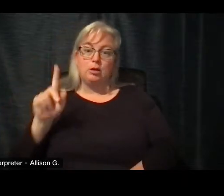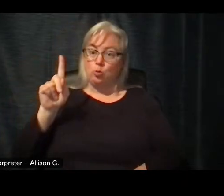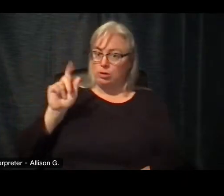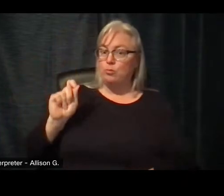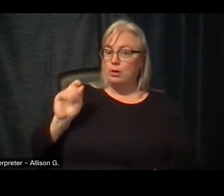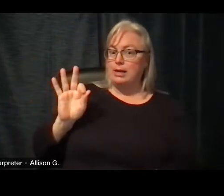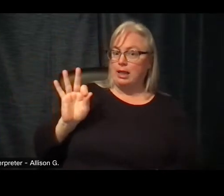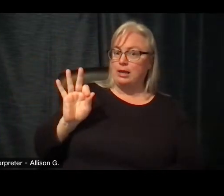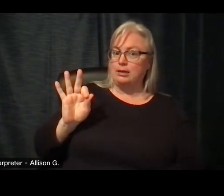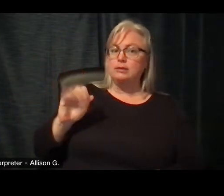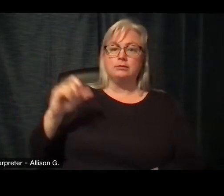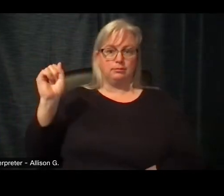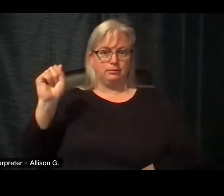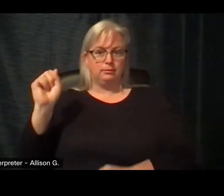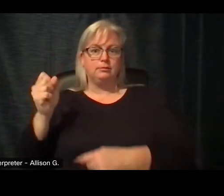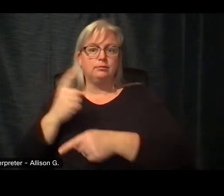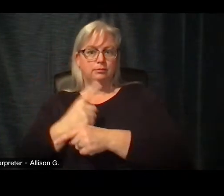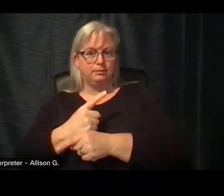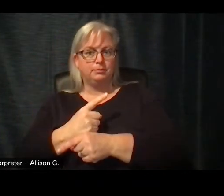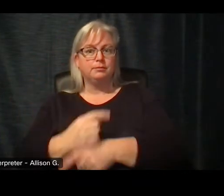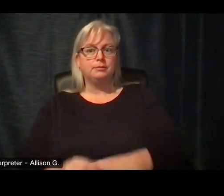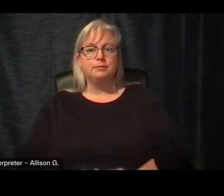1.9. correct.